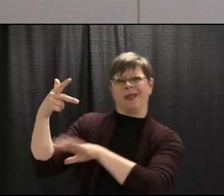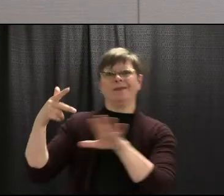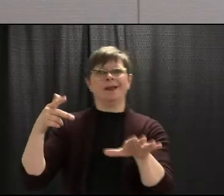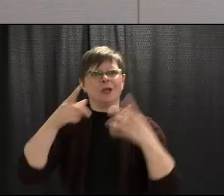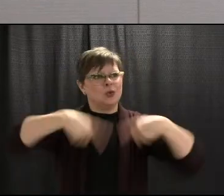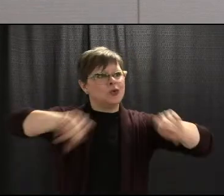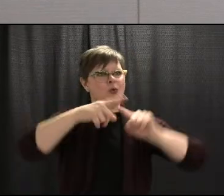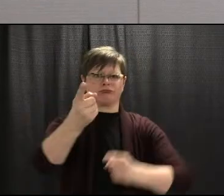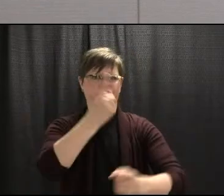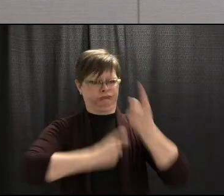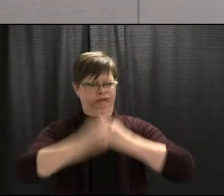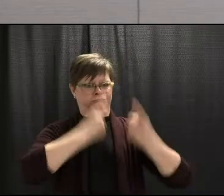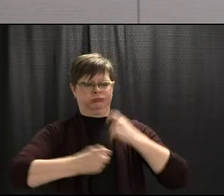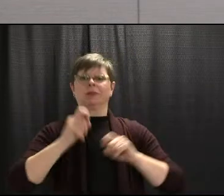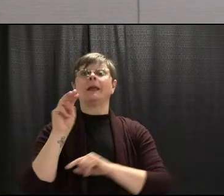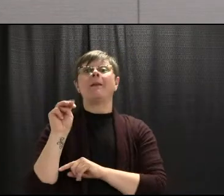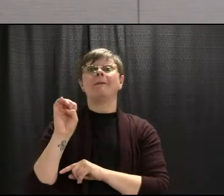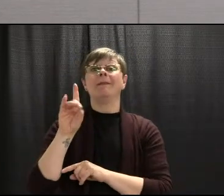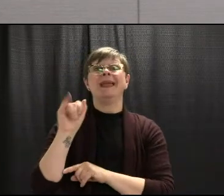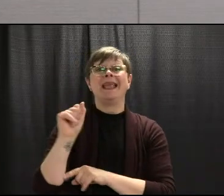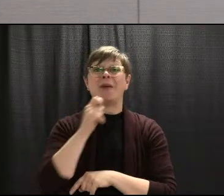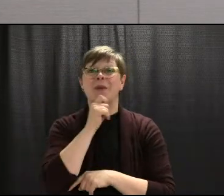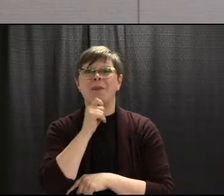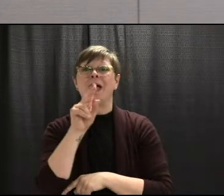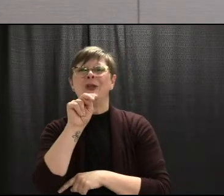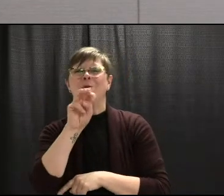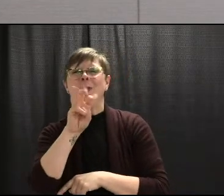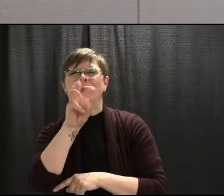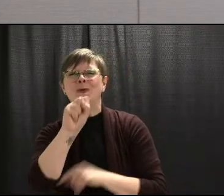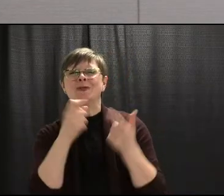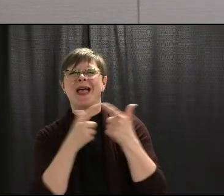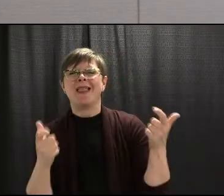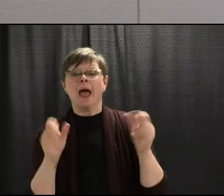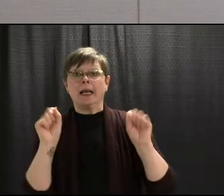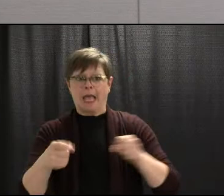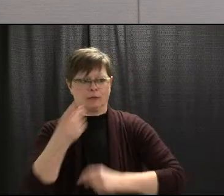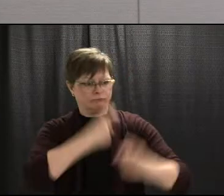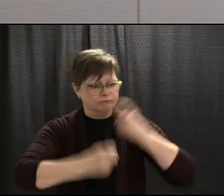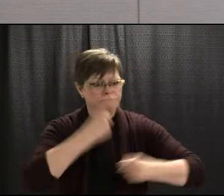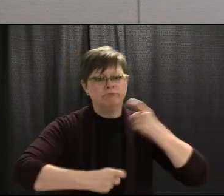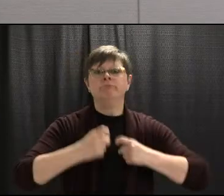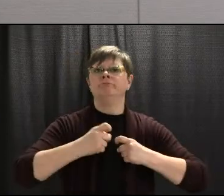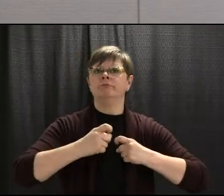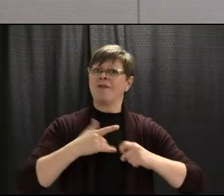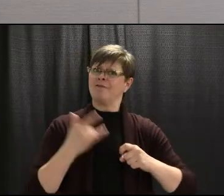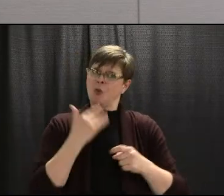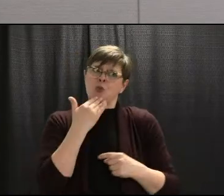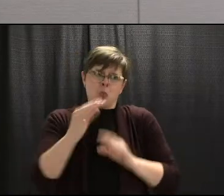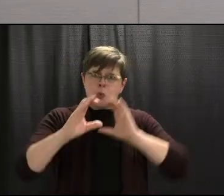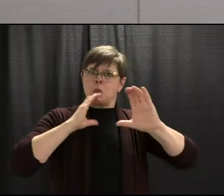ask questions about specifics in the healthcare system, we think is a good communication plan to ensure